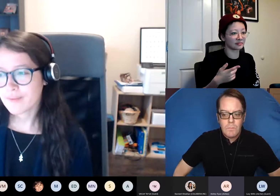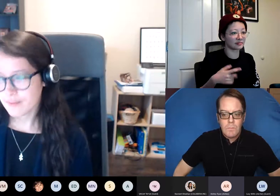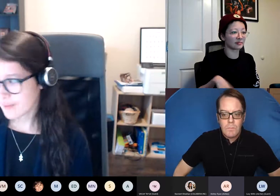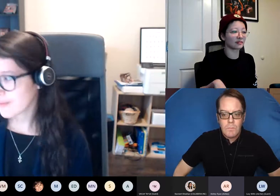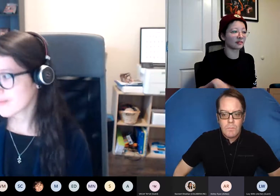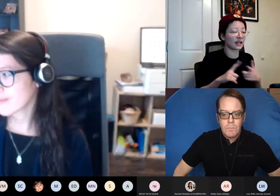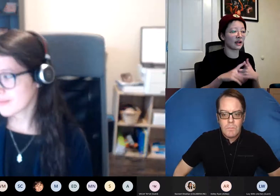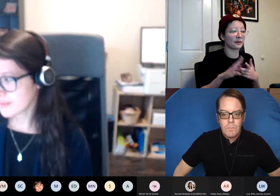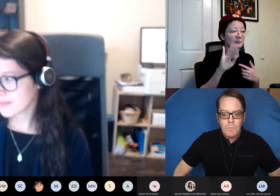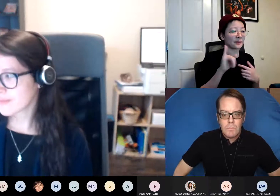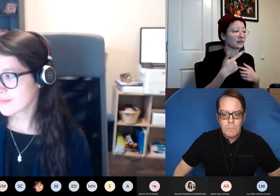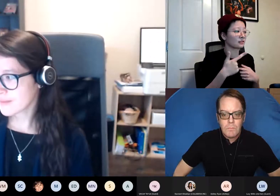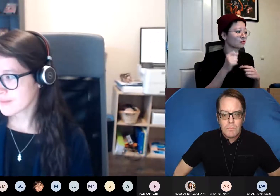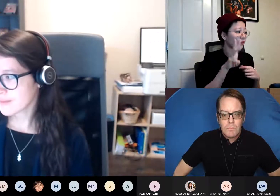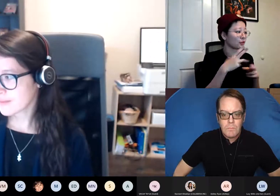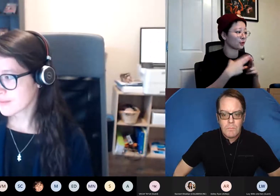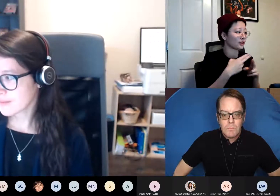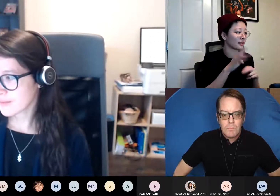to red.